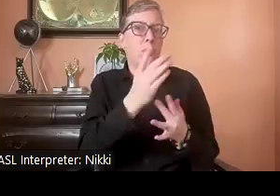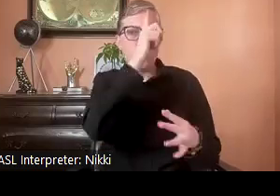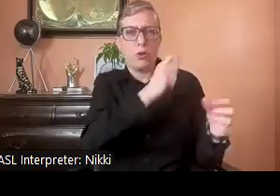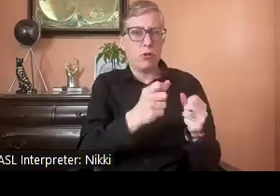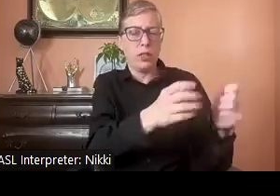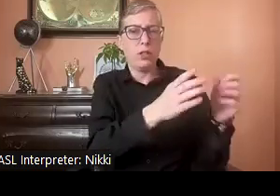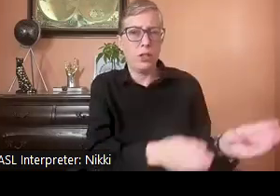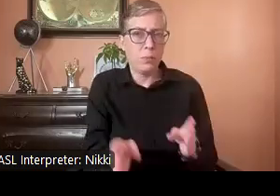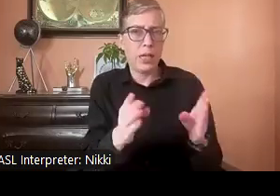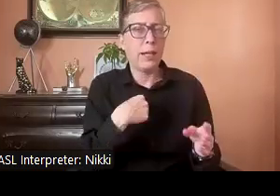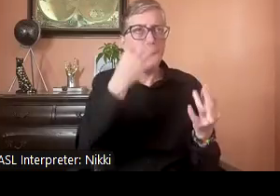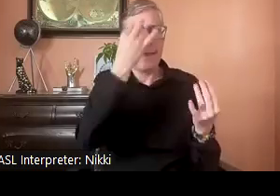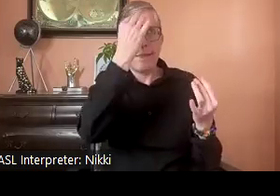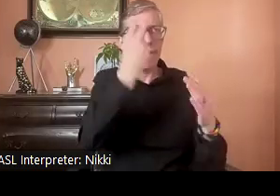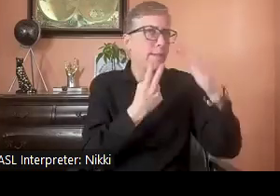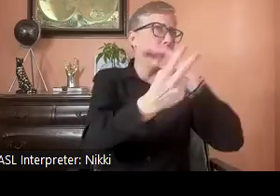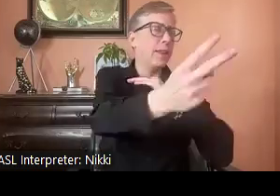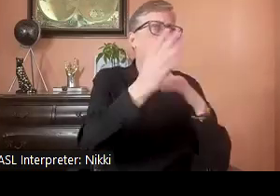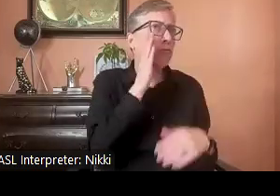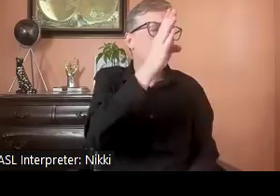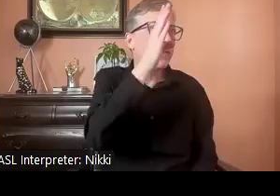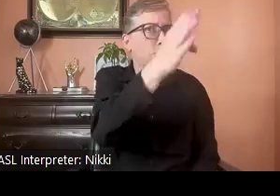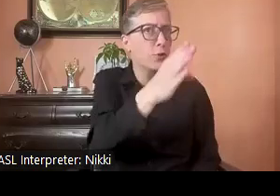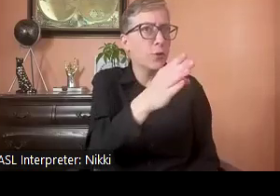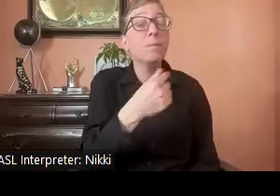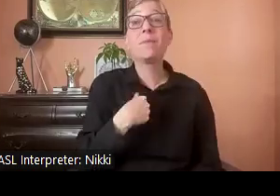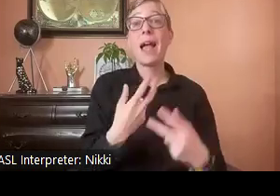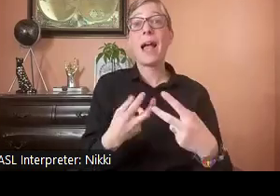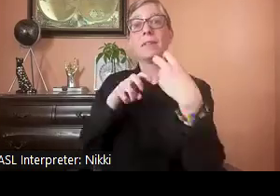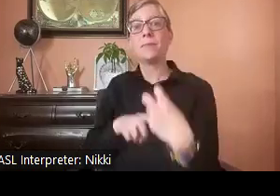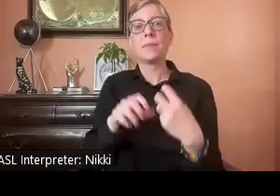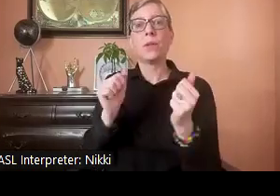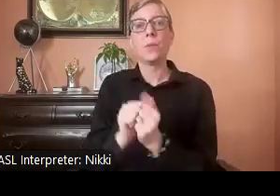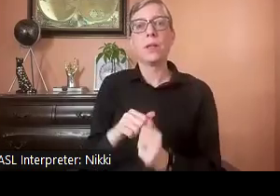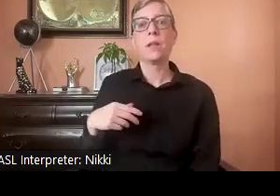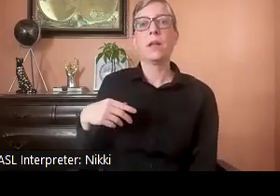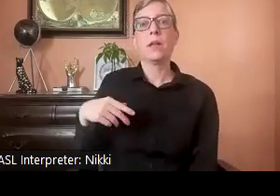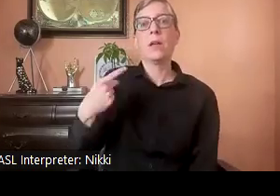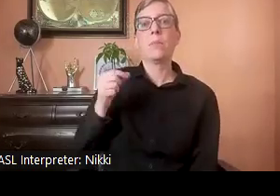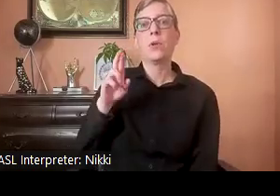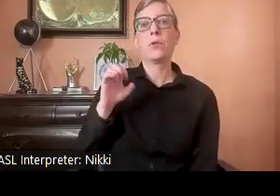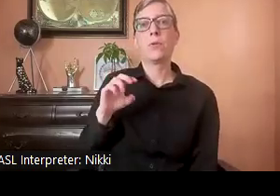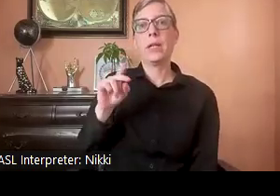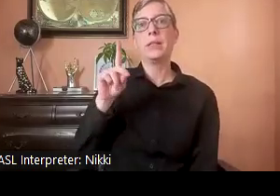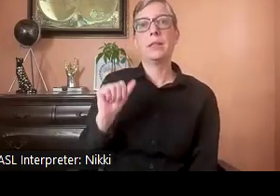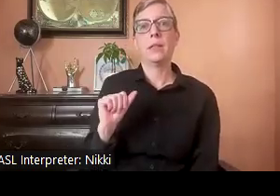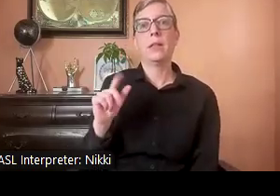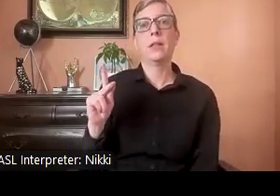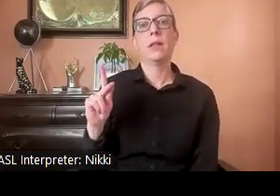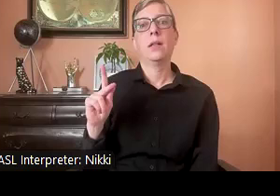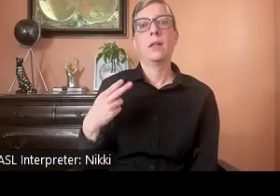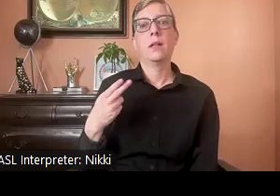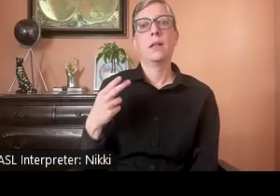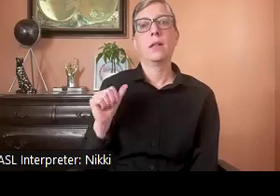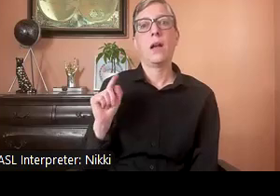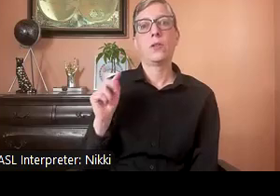out into the future. I had a chance to sit with Parinda Khatri. Dr. Khatri is the CEO of Cherokee Health Systems, and